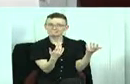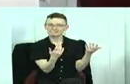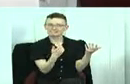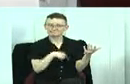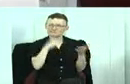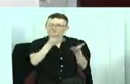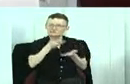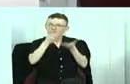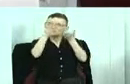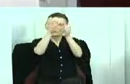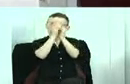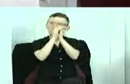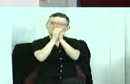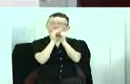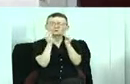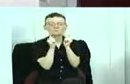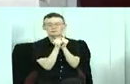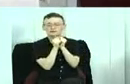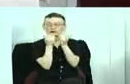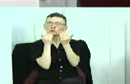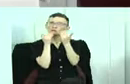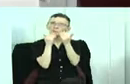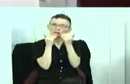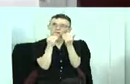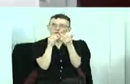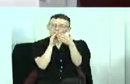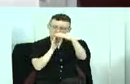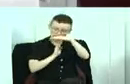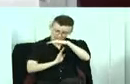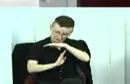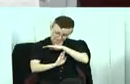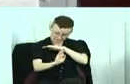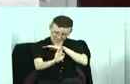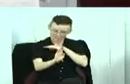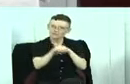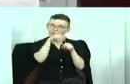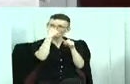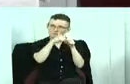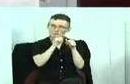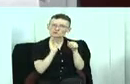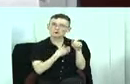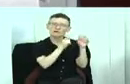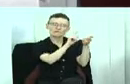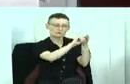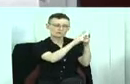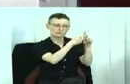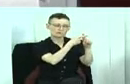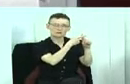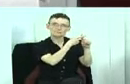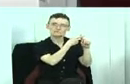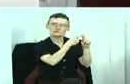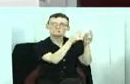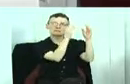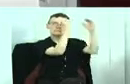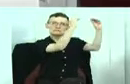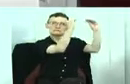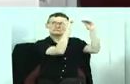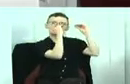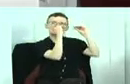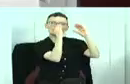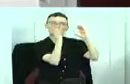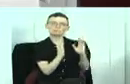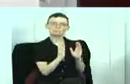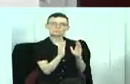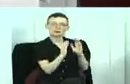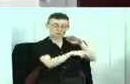great gratitude and humility. And we do remember our friend and teacher and our resurrected Savior,